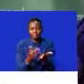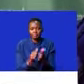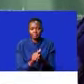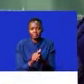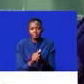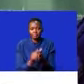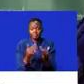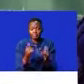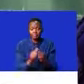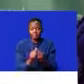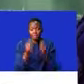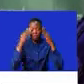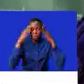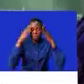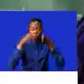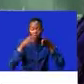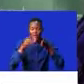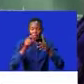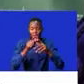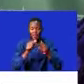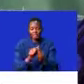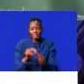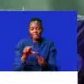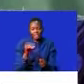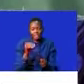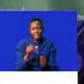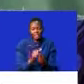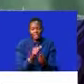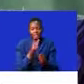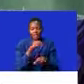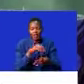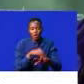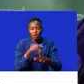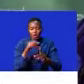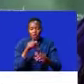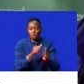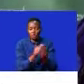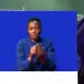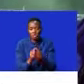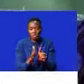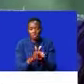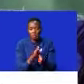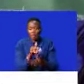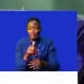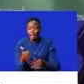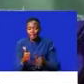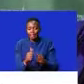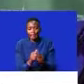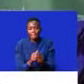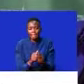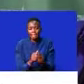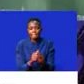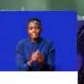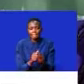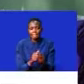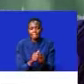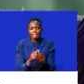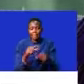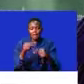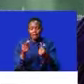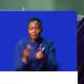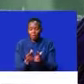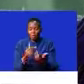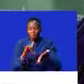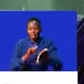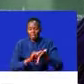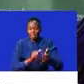I'm keen to take up together with other agencies, so that